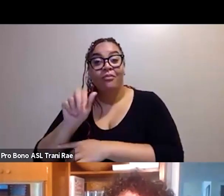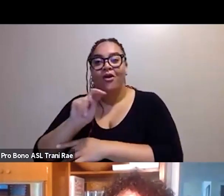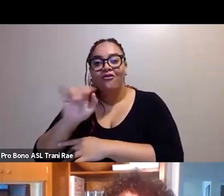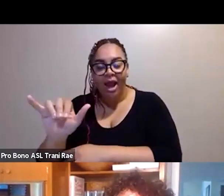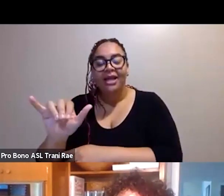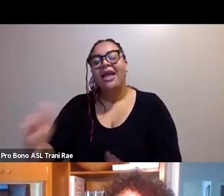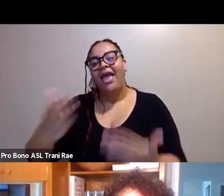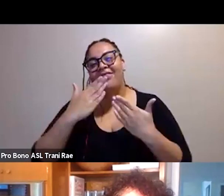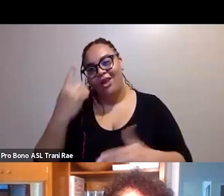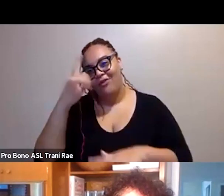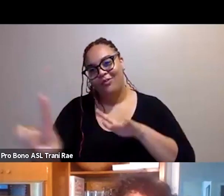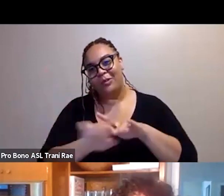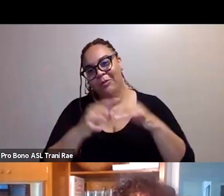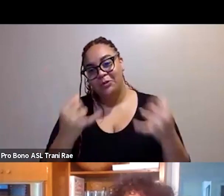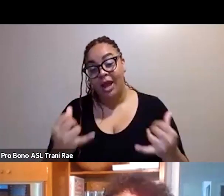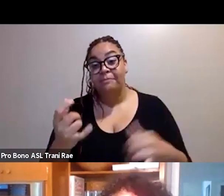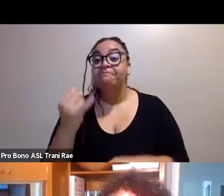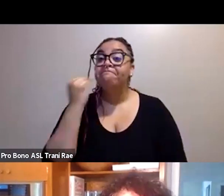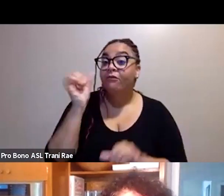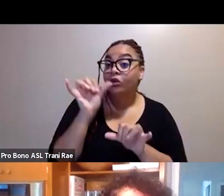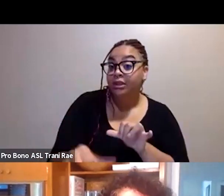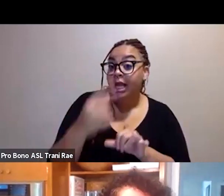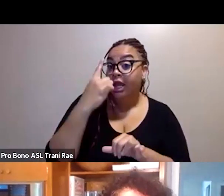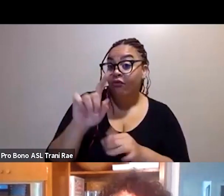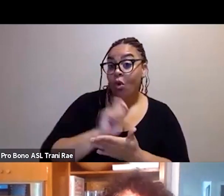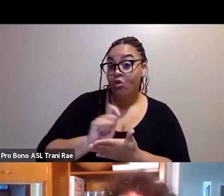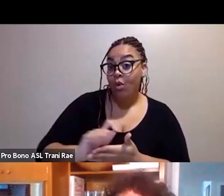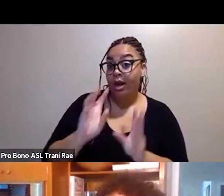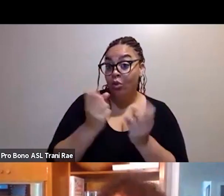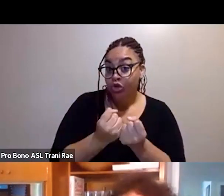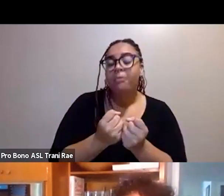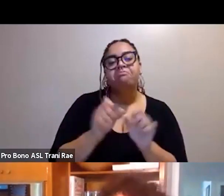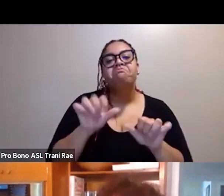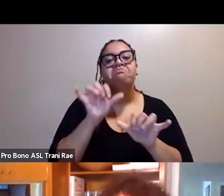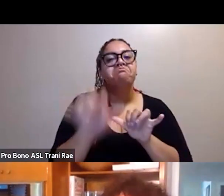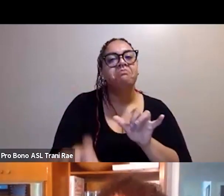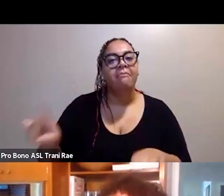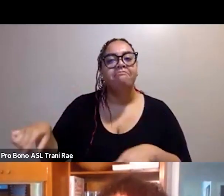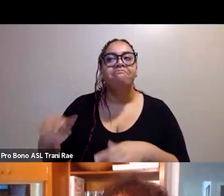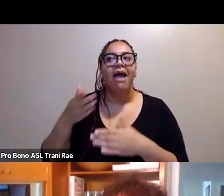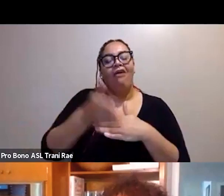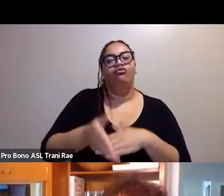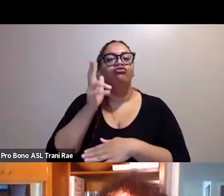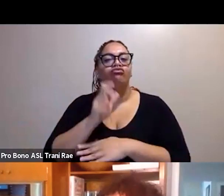us today. Those of you who are staying for the writing workshop can stay on the line after we hear from Frannie.